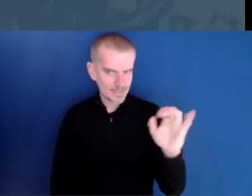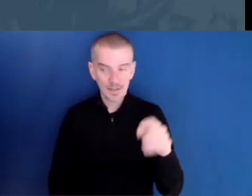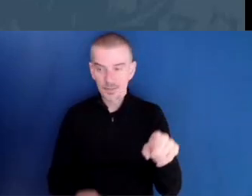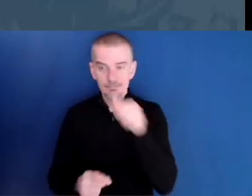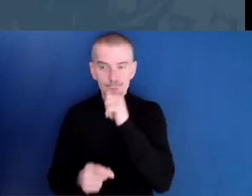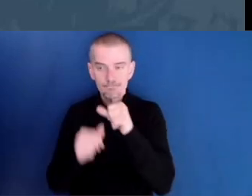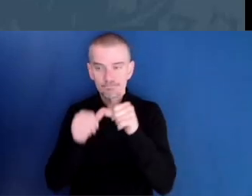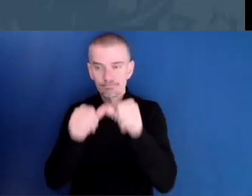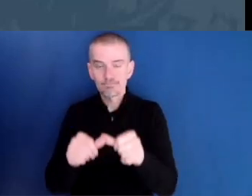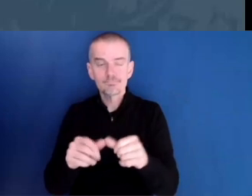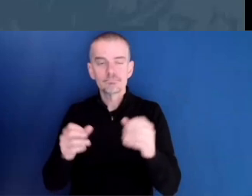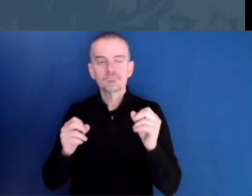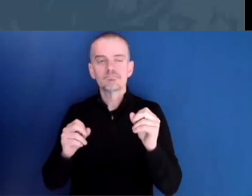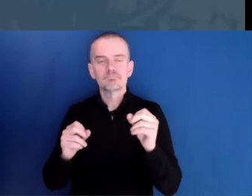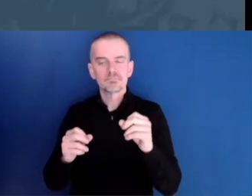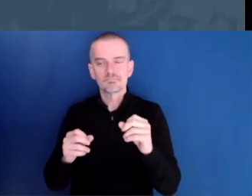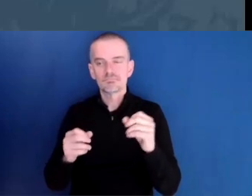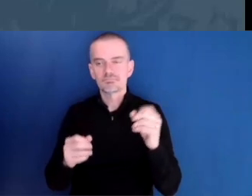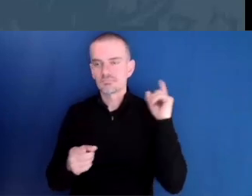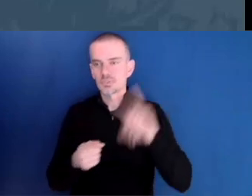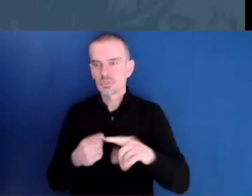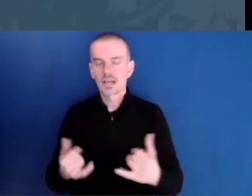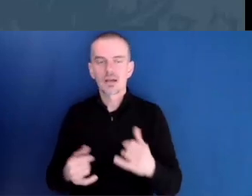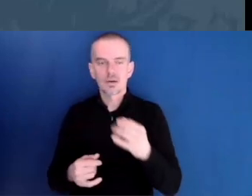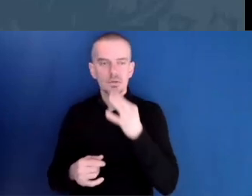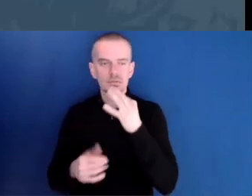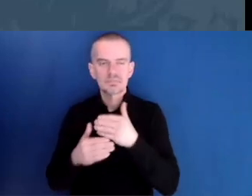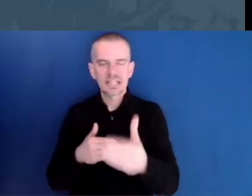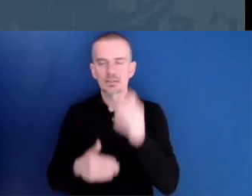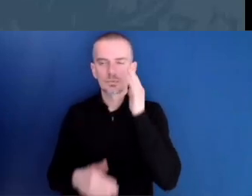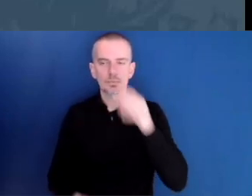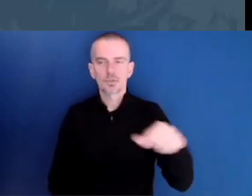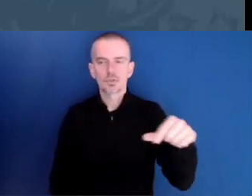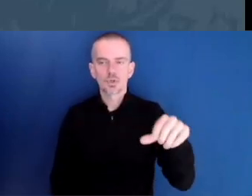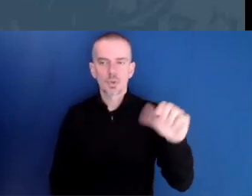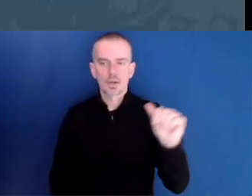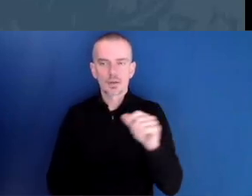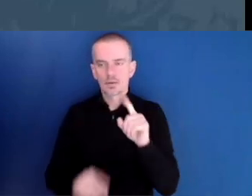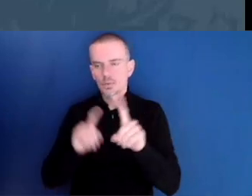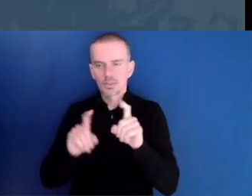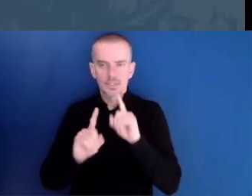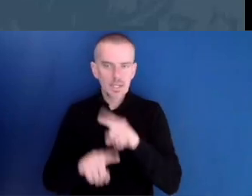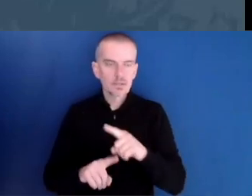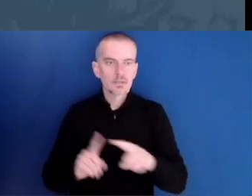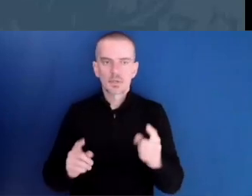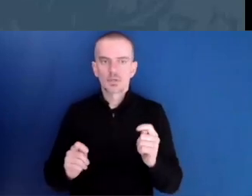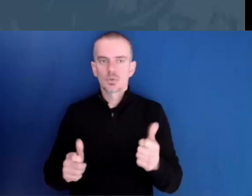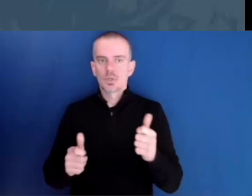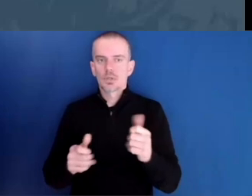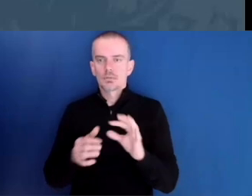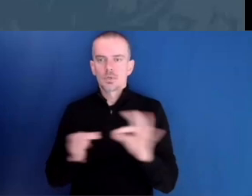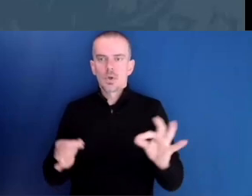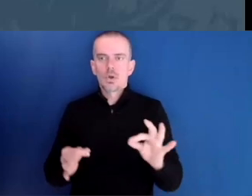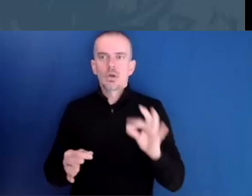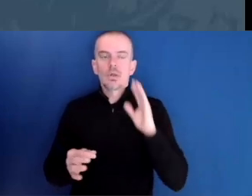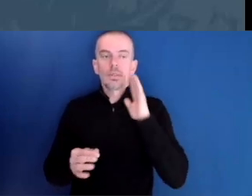into the Q&A session after this. But just a quick note that there will be